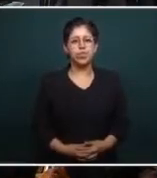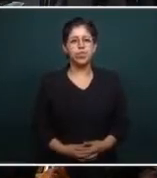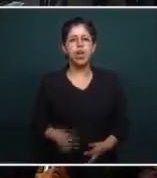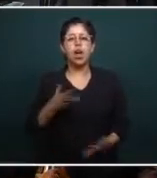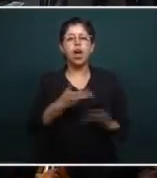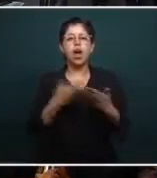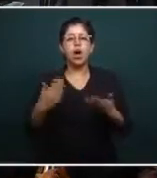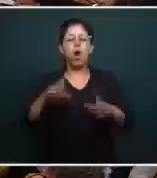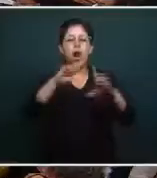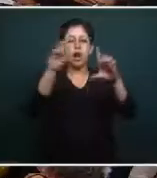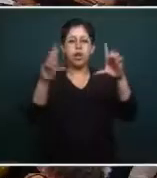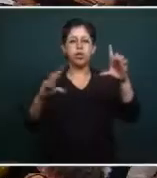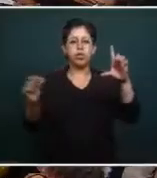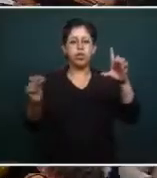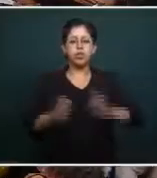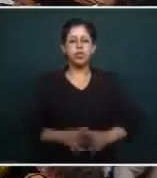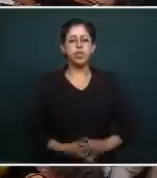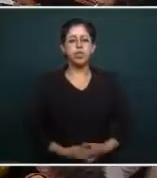nacional.